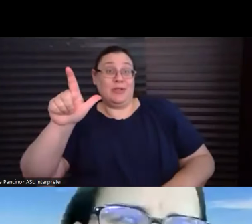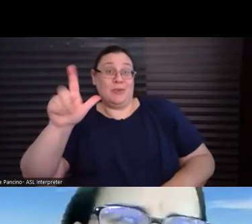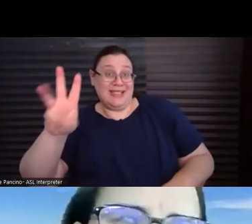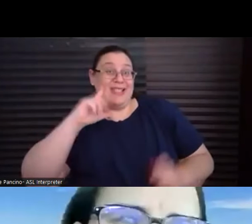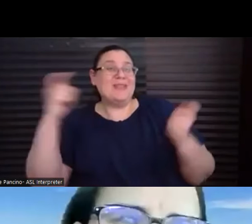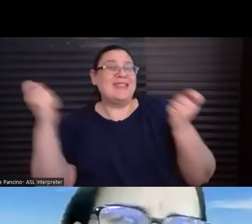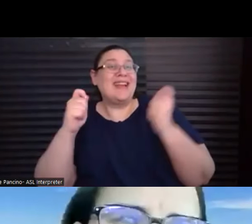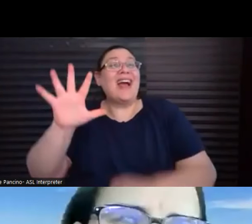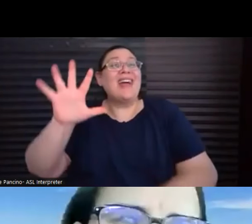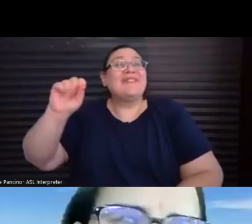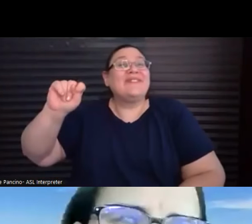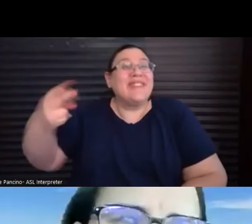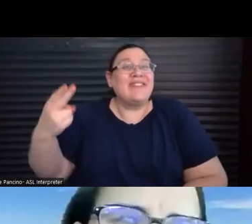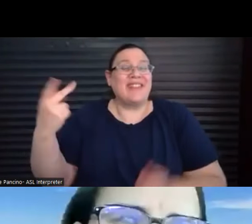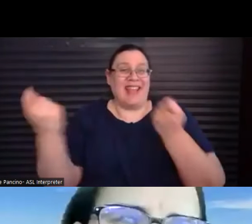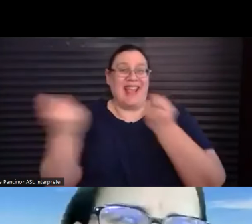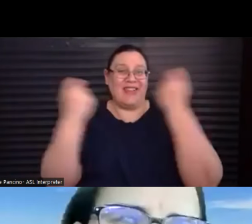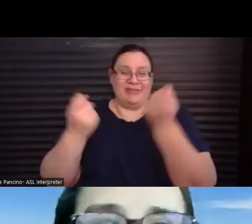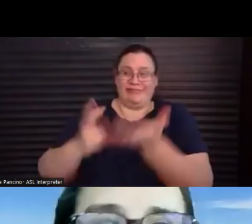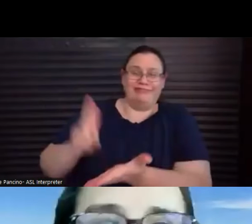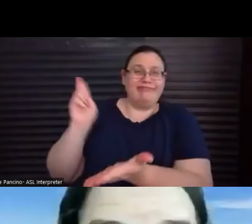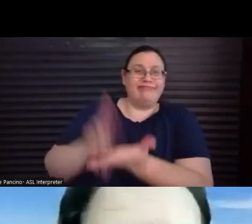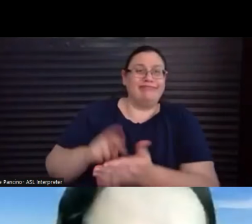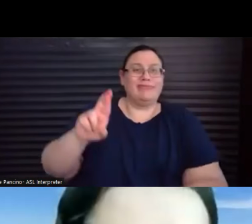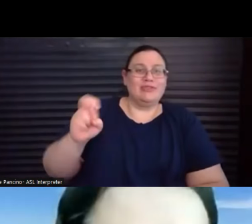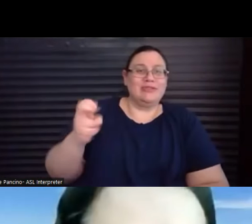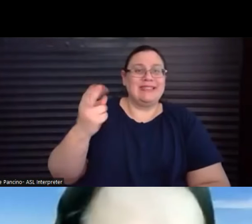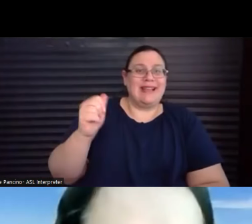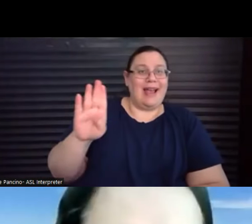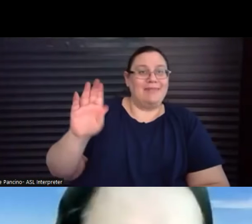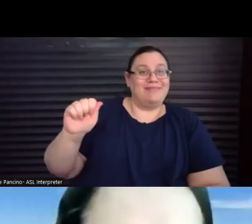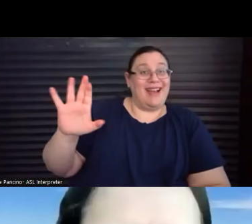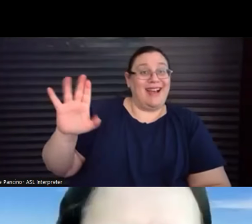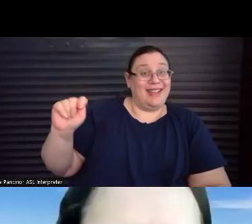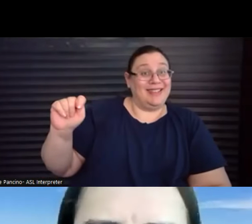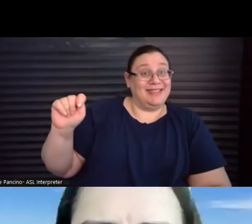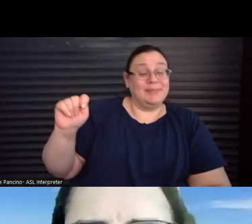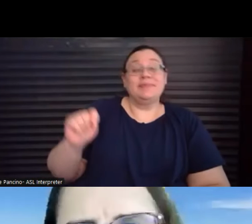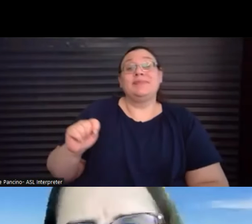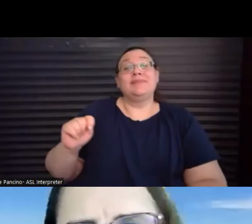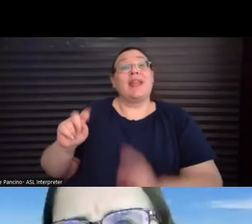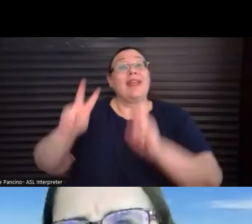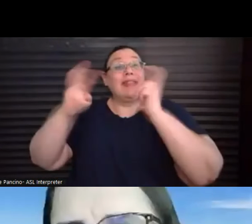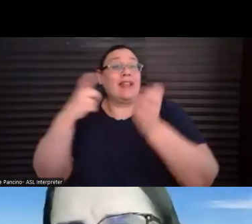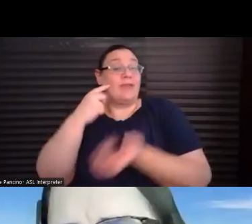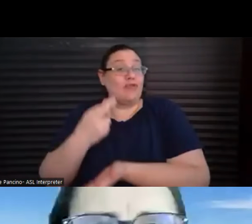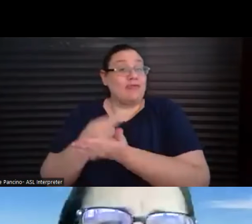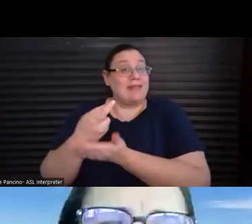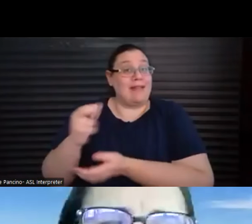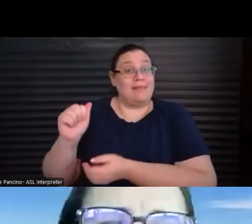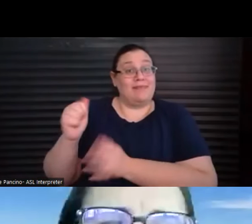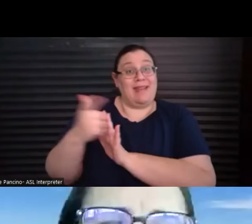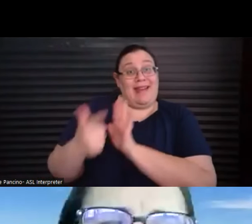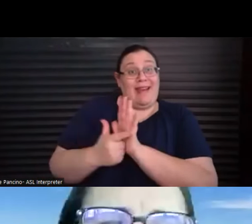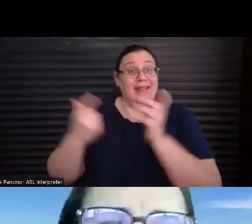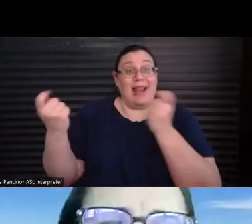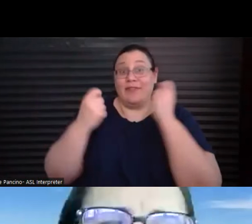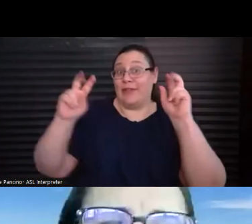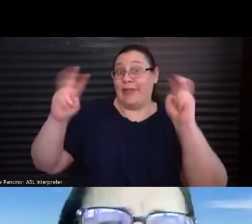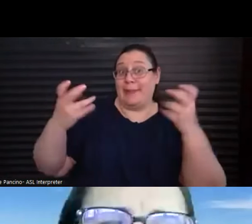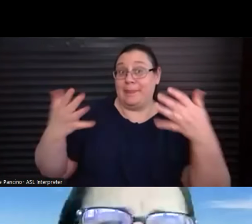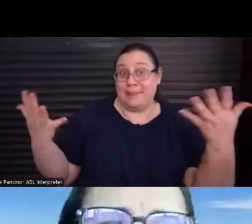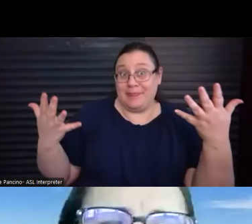50th anniversary of the signing of the Rehabilitation Act. The theme for the Rehabilitation Act anniversary is